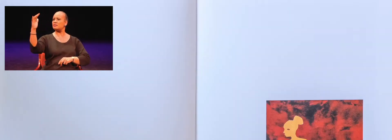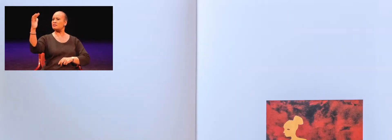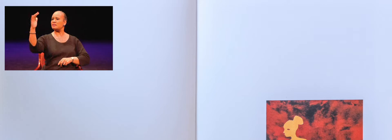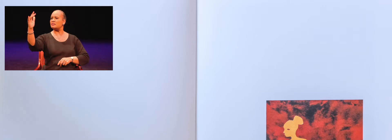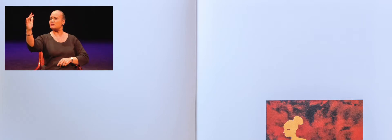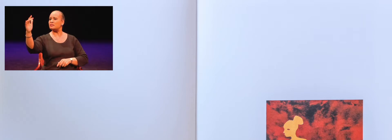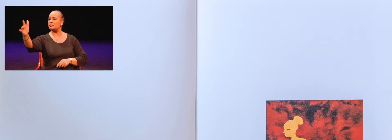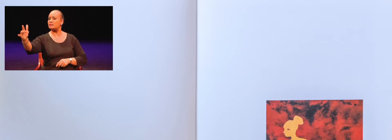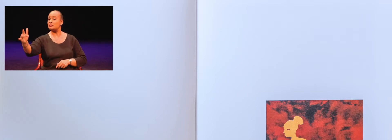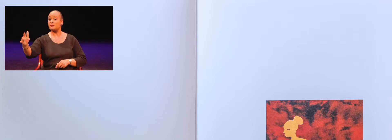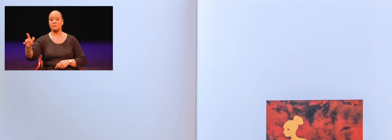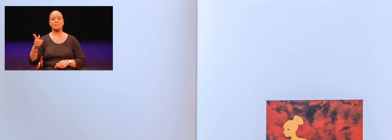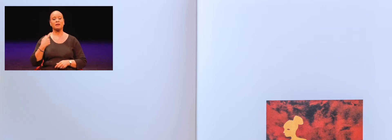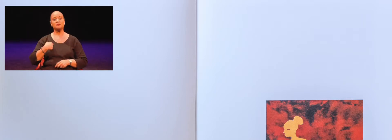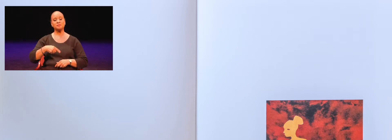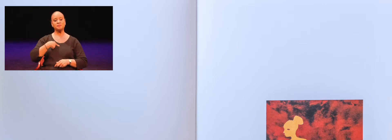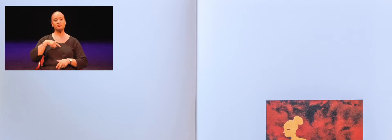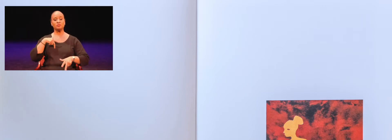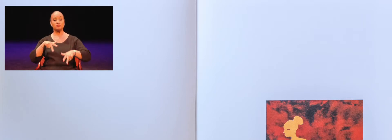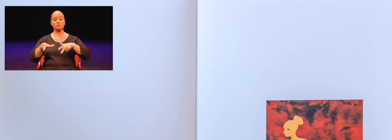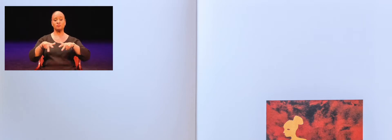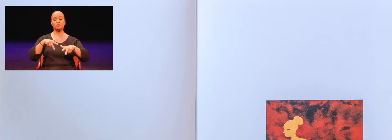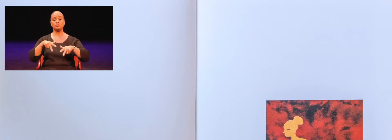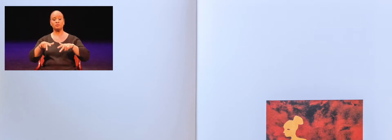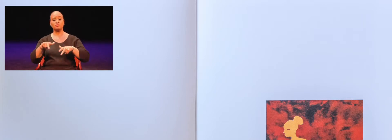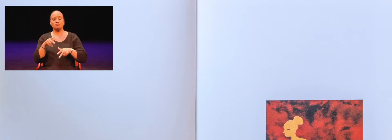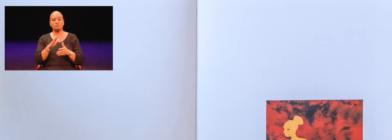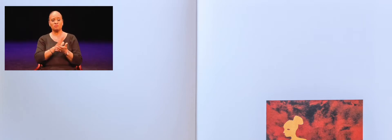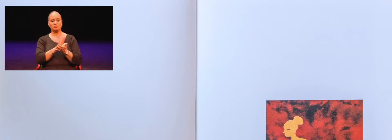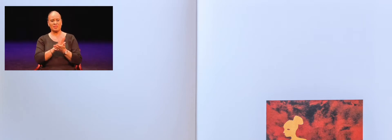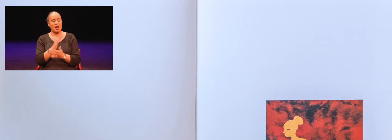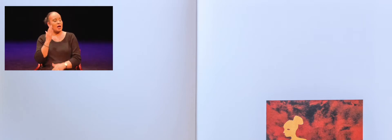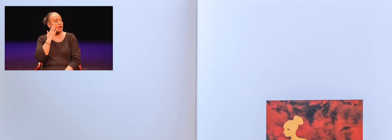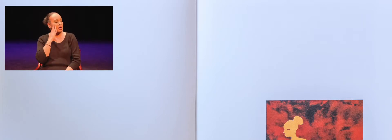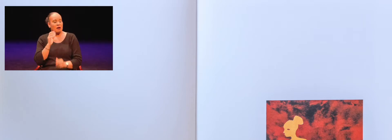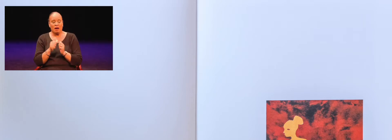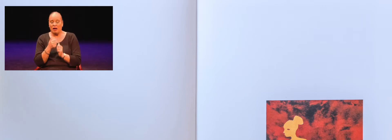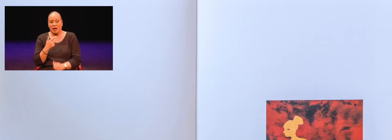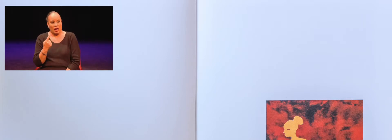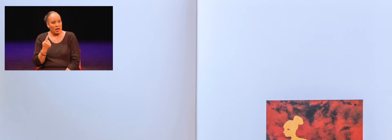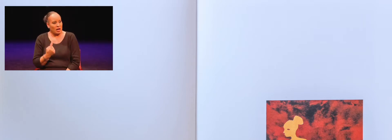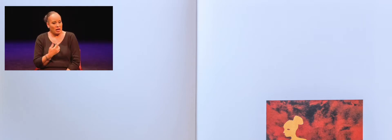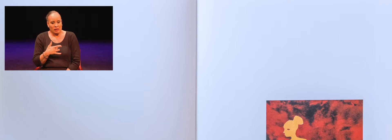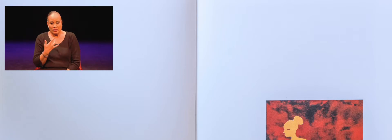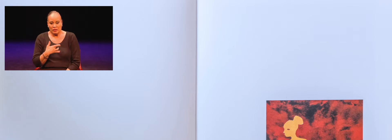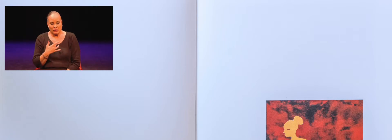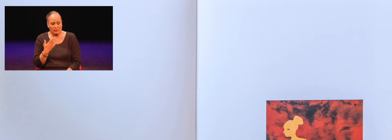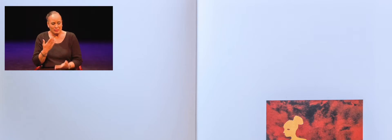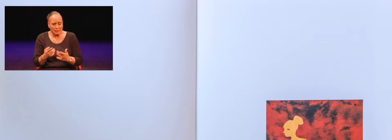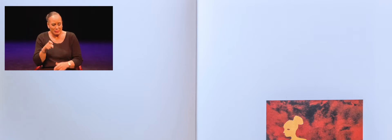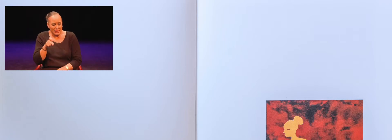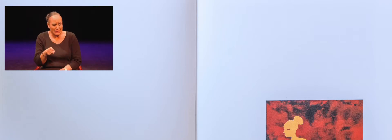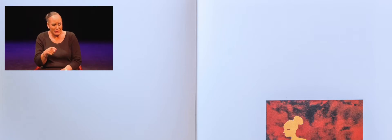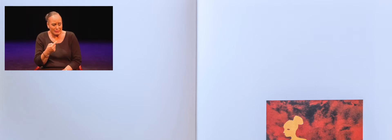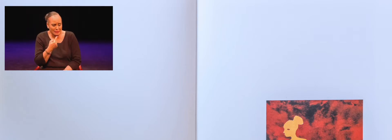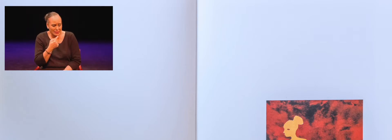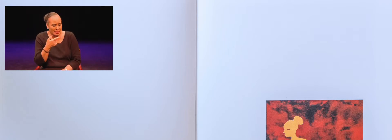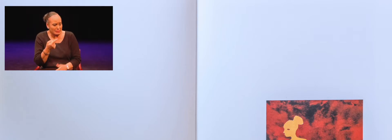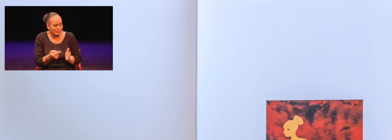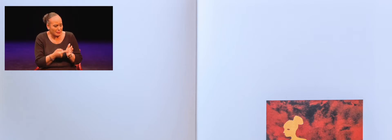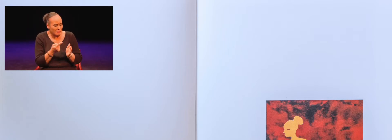from school, I knew how he felt, how lonely he must be. Maybe I should have said something to those mean